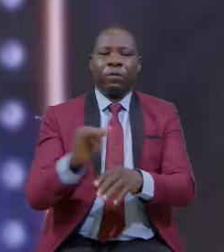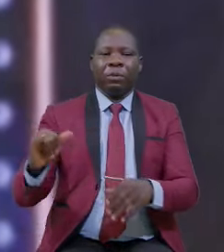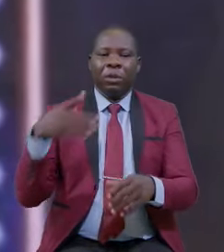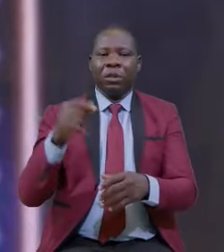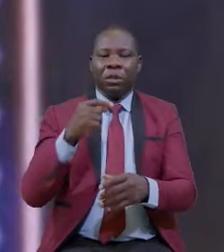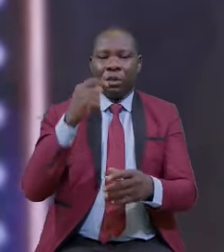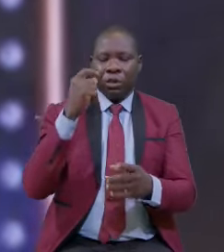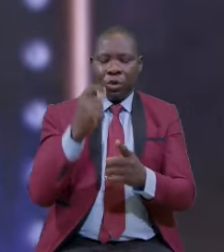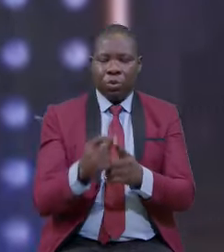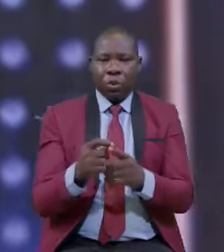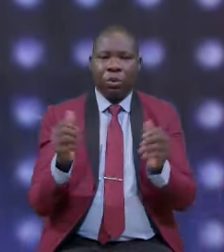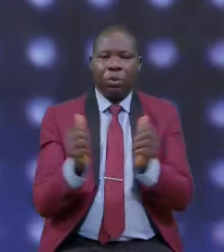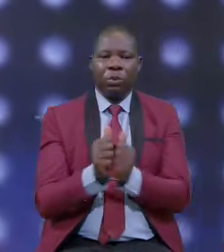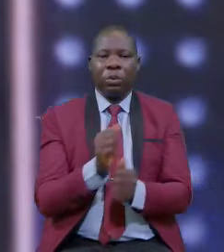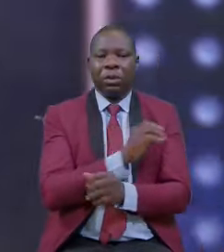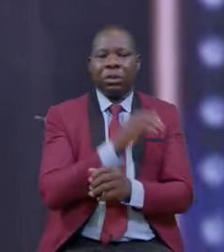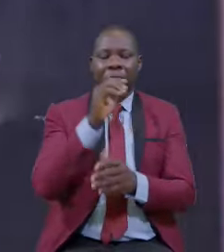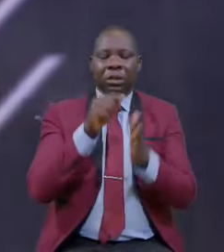signs following.